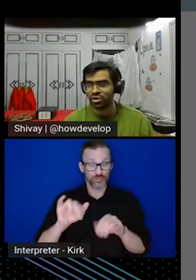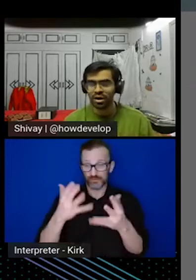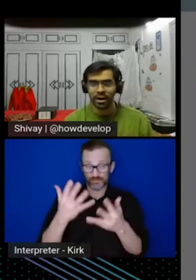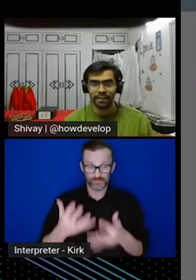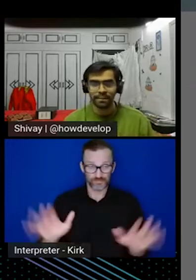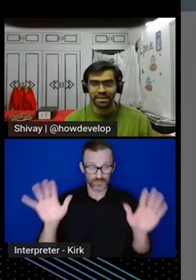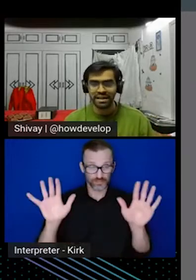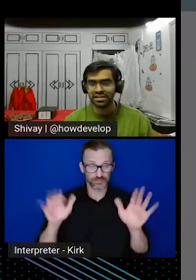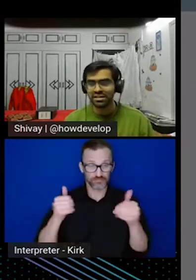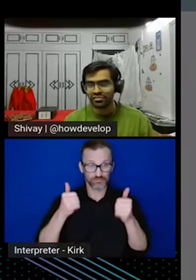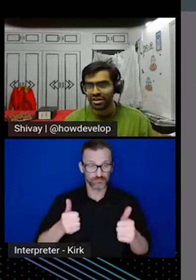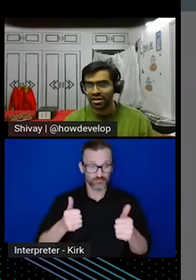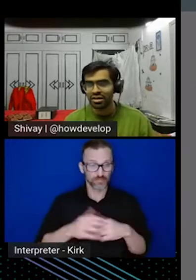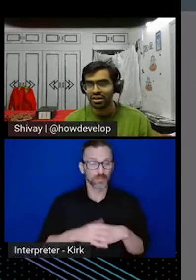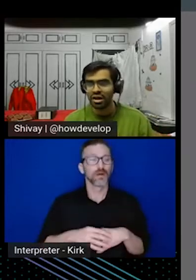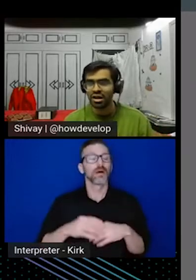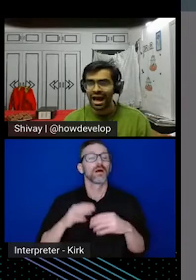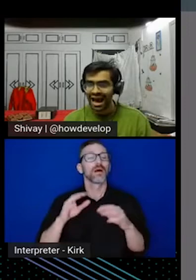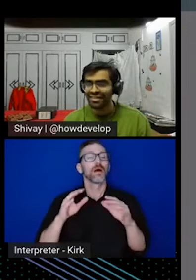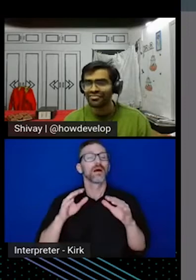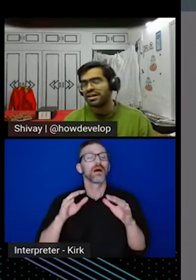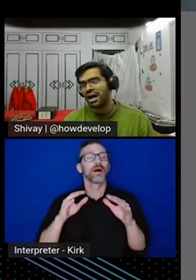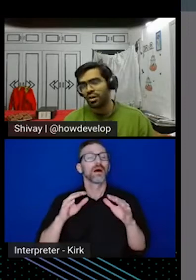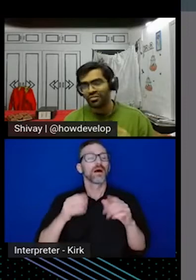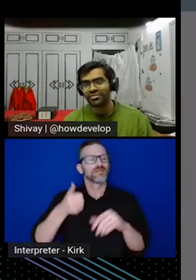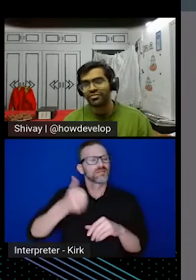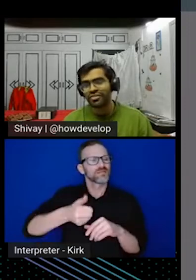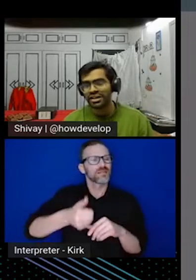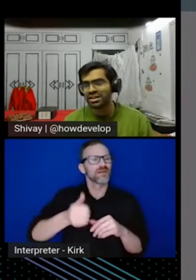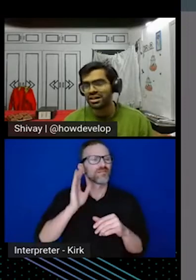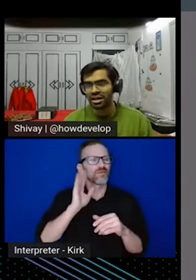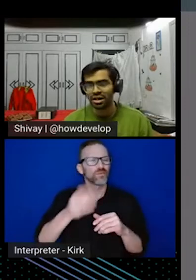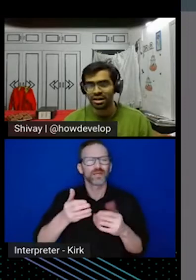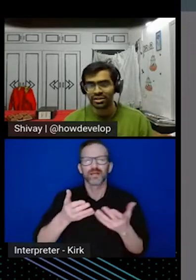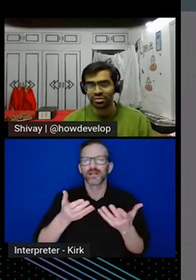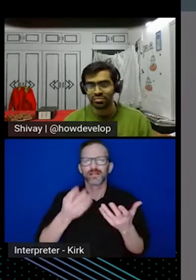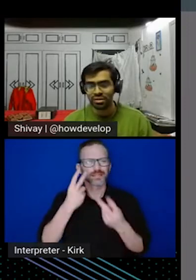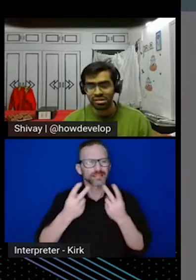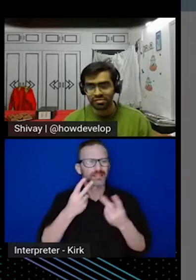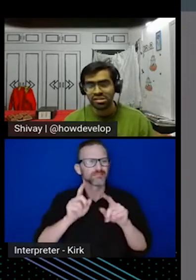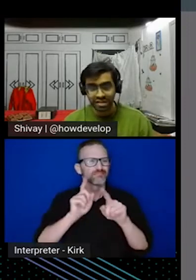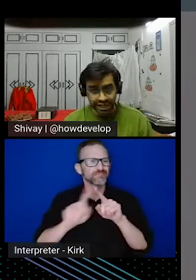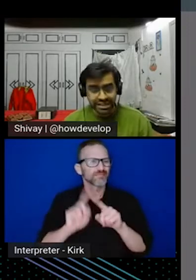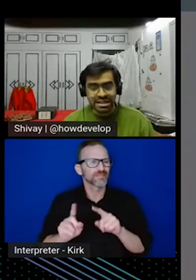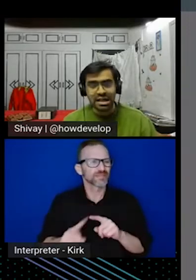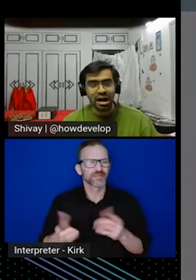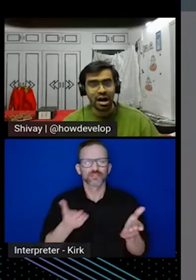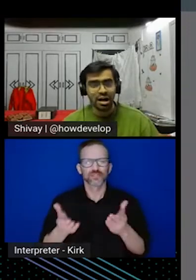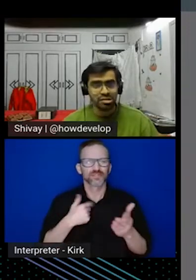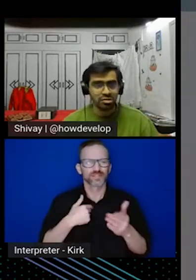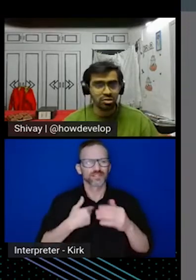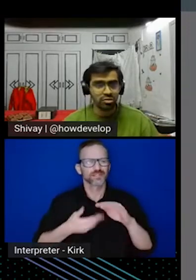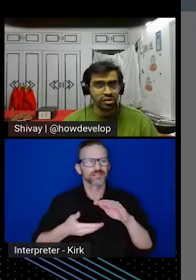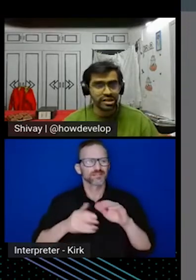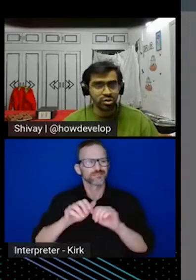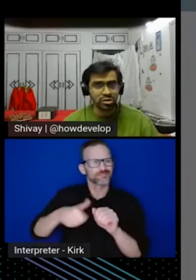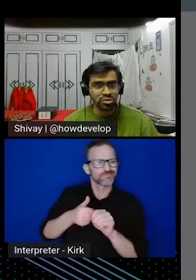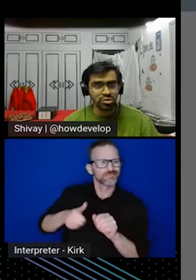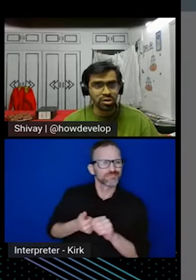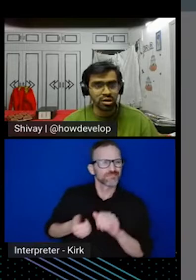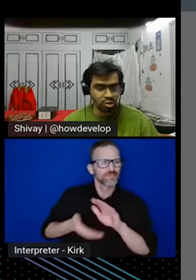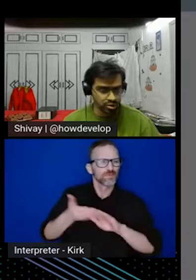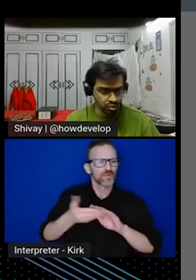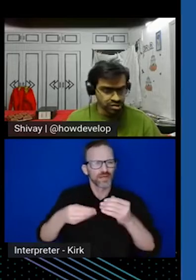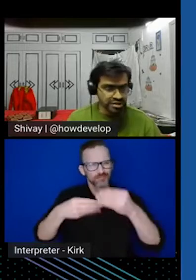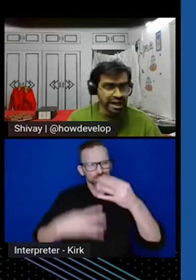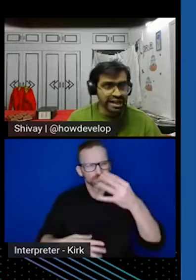that it will have a lot of different services running. So you can go